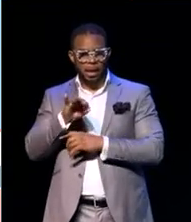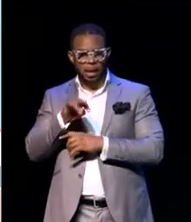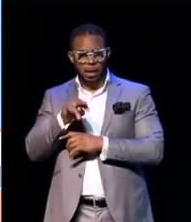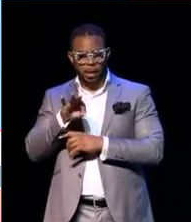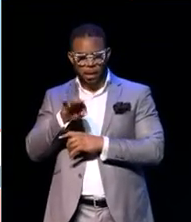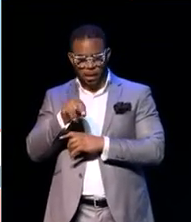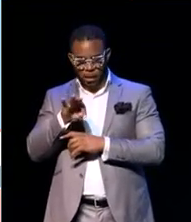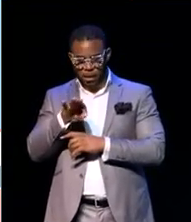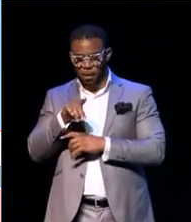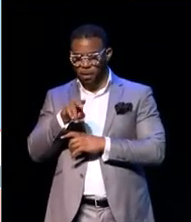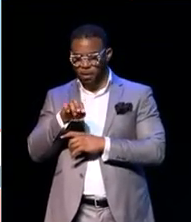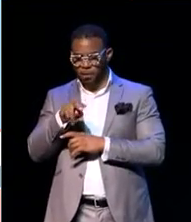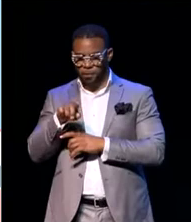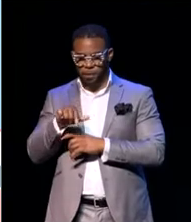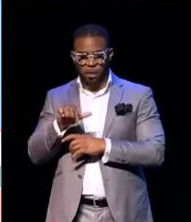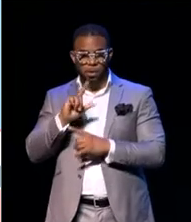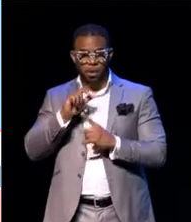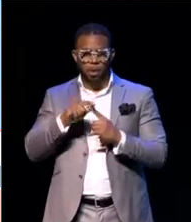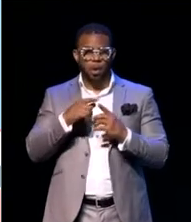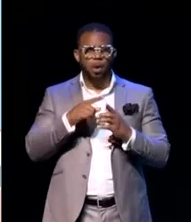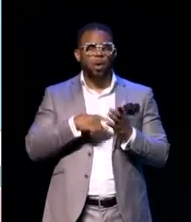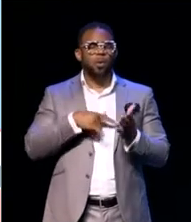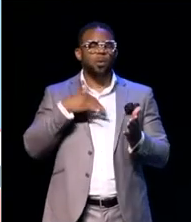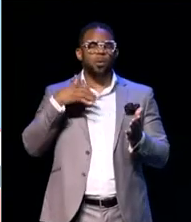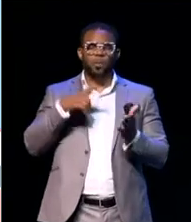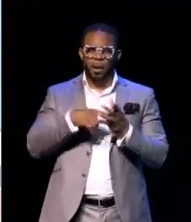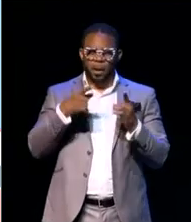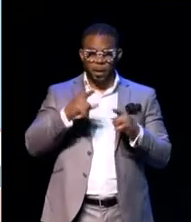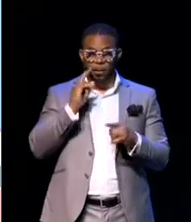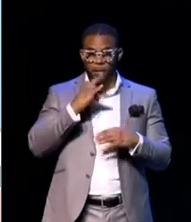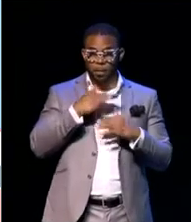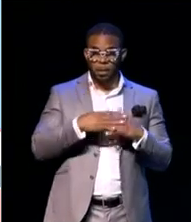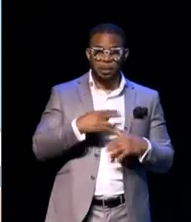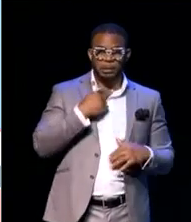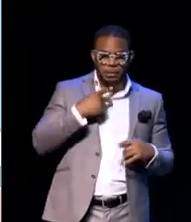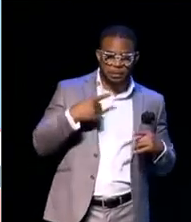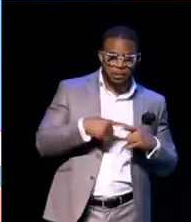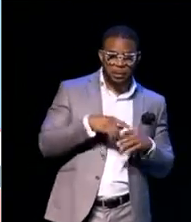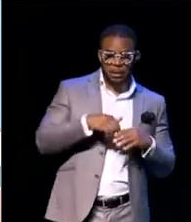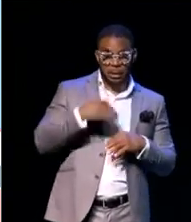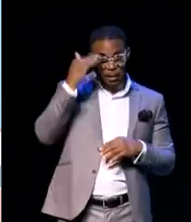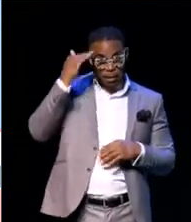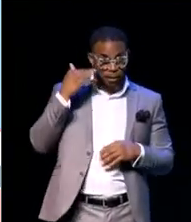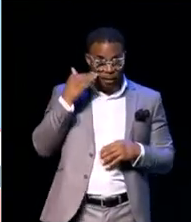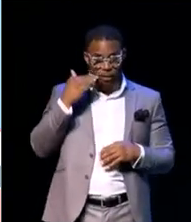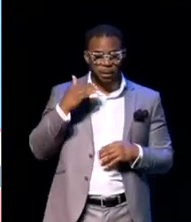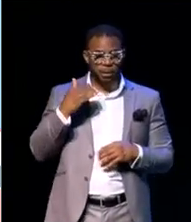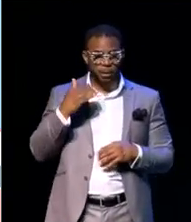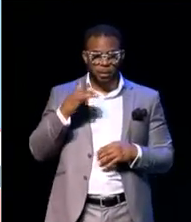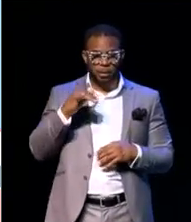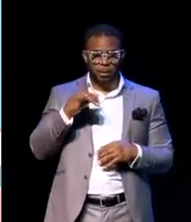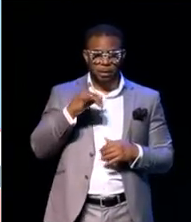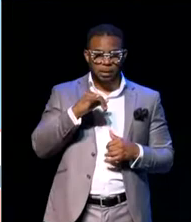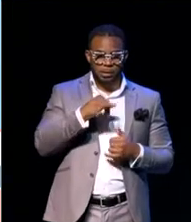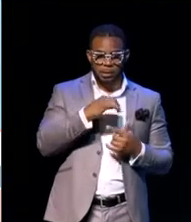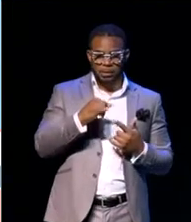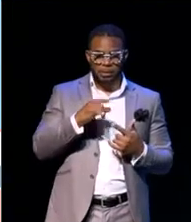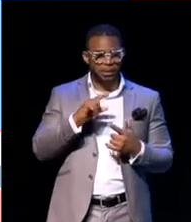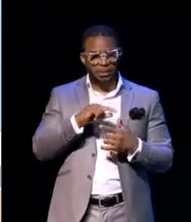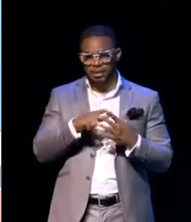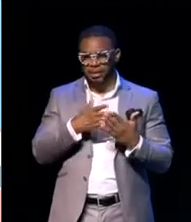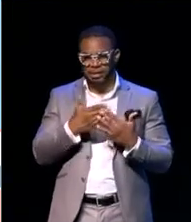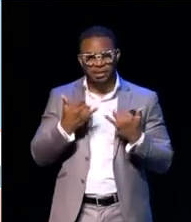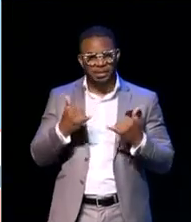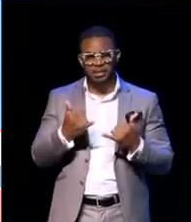We've talked very openly about the very rare occurrence of a blood clot in the head with Johnson & Johnson, but those things